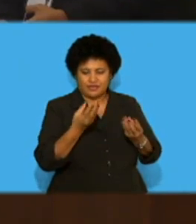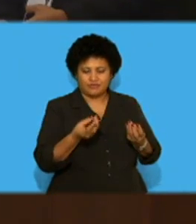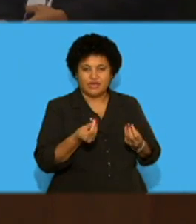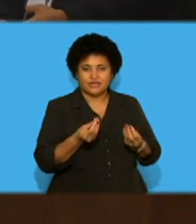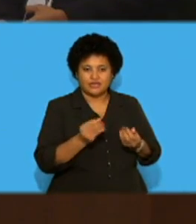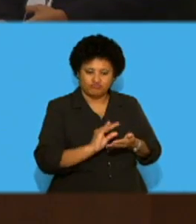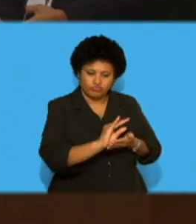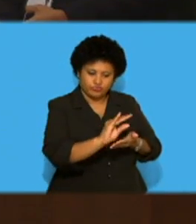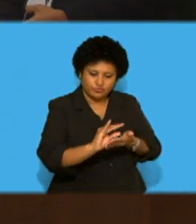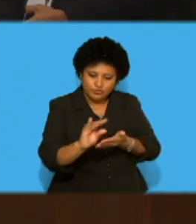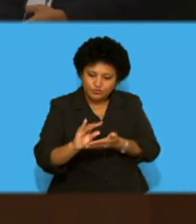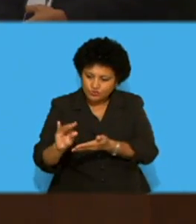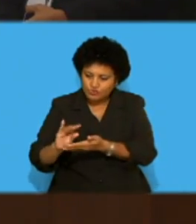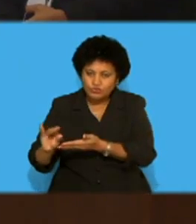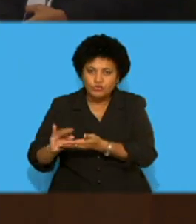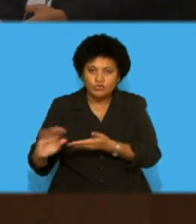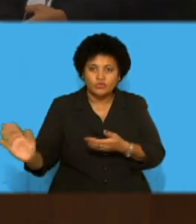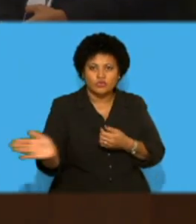that